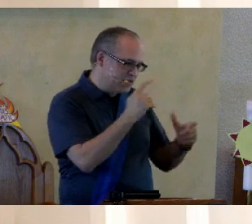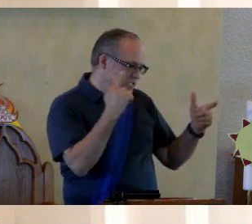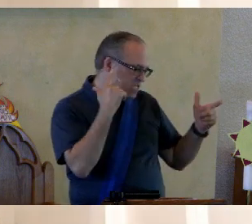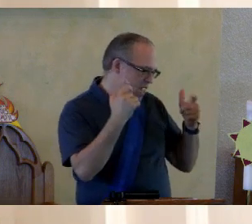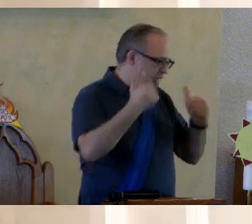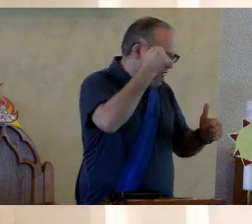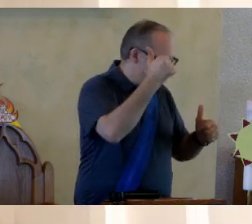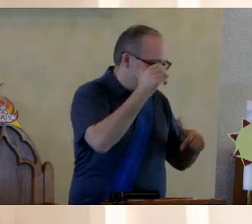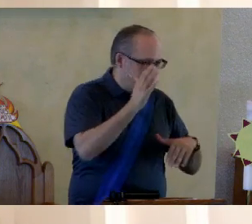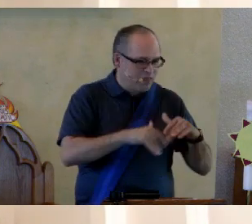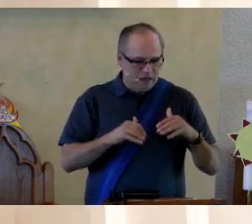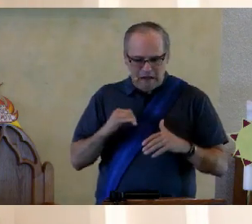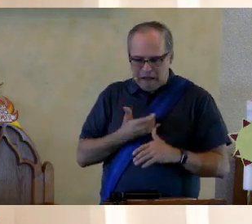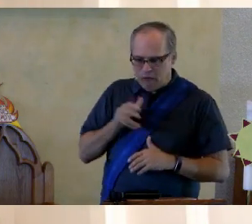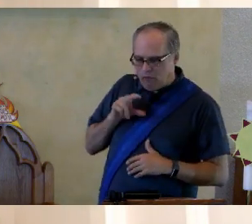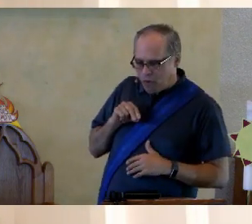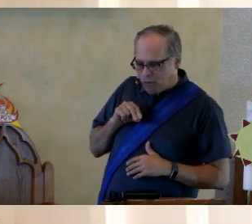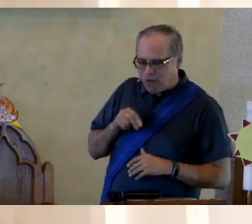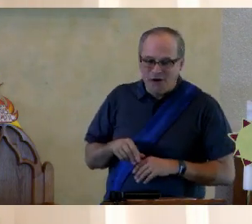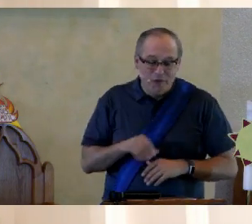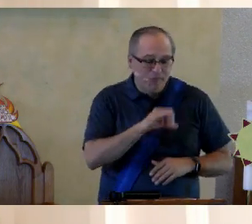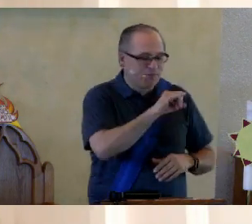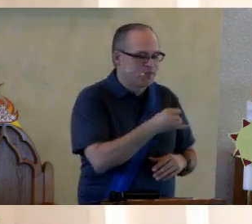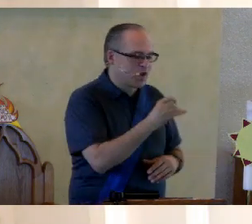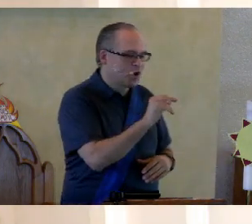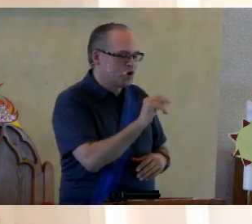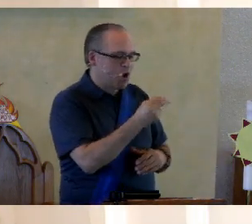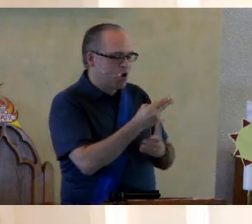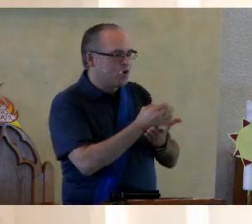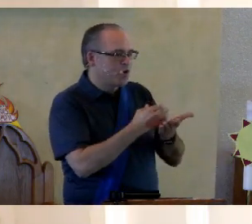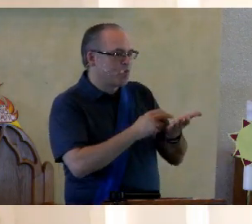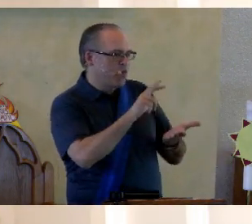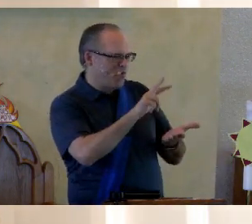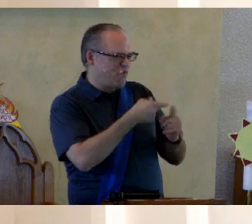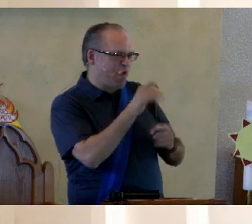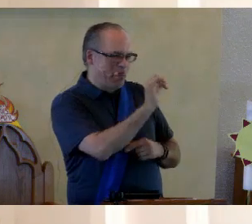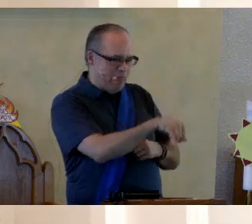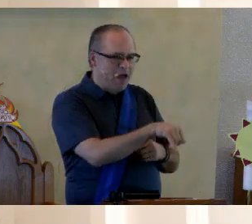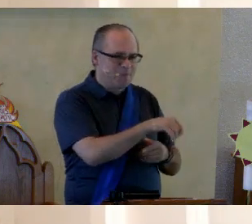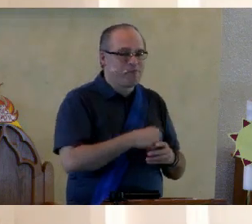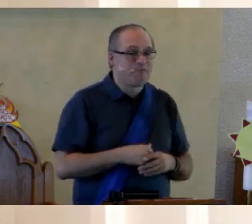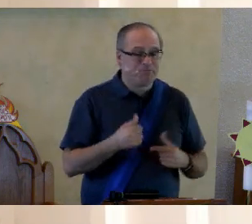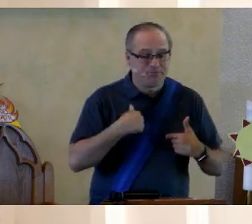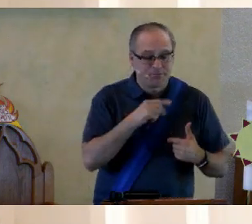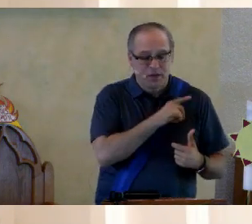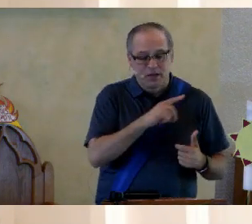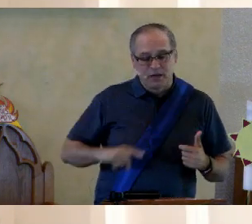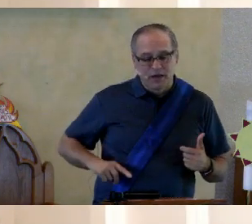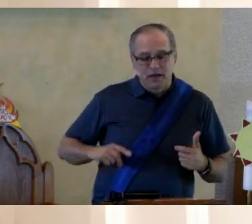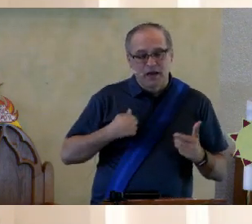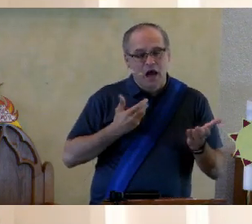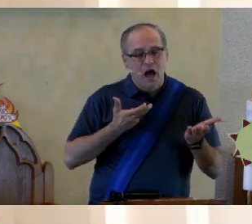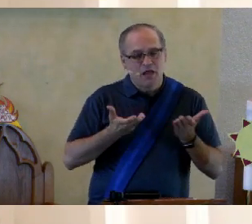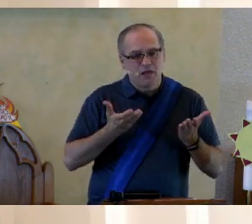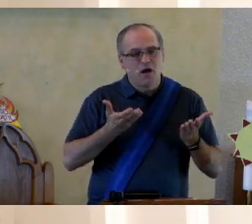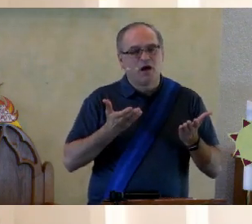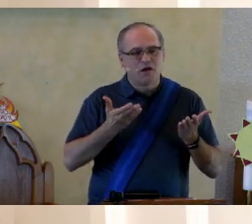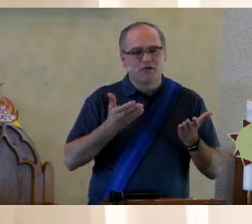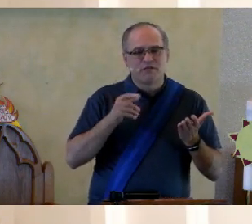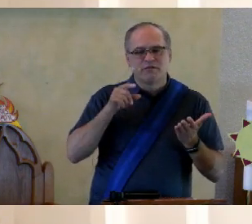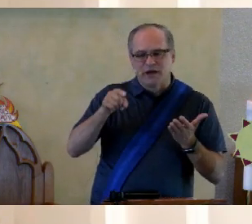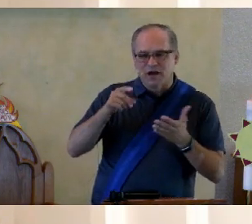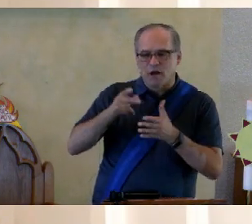comes from the book of Jonah, the third chapter, verses 1 through 10. As a deacon, I serve in an appointment beyond the local church